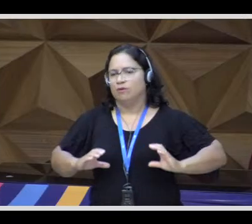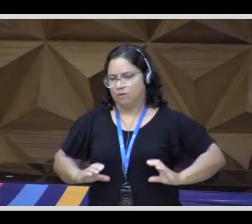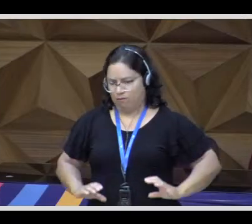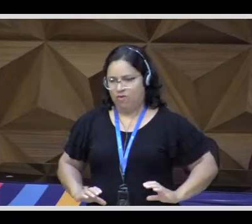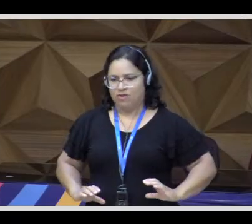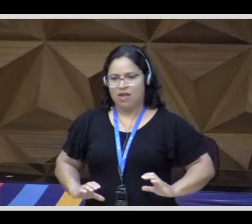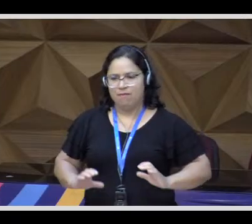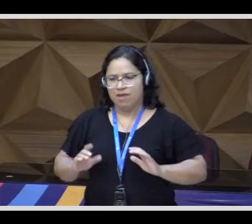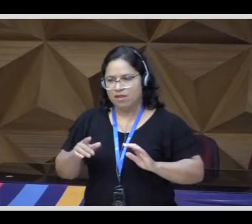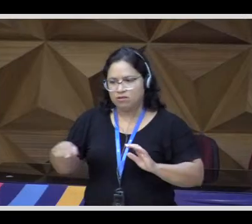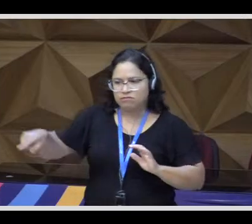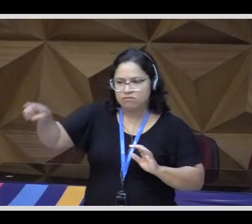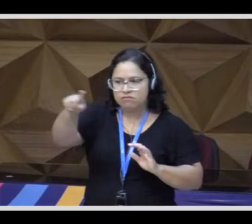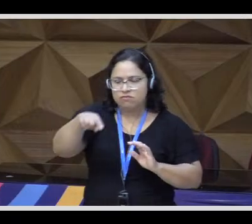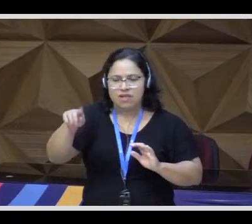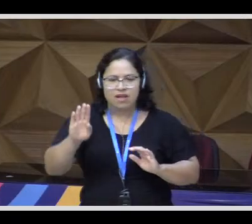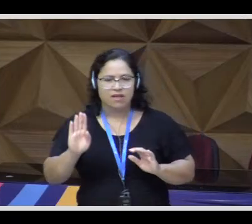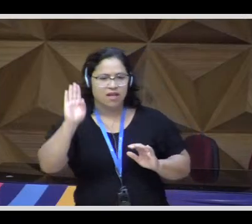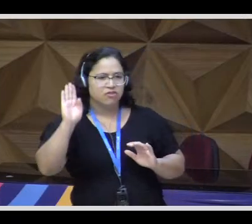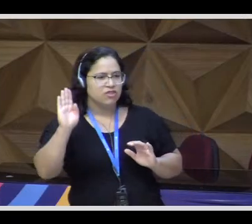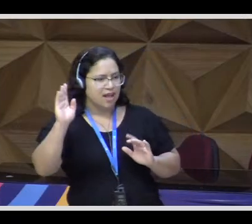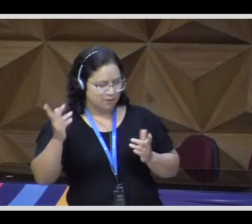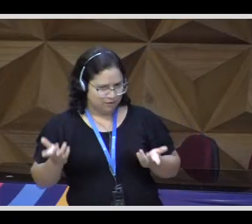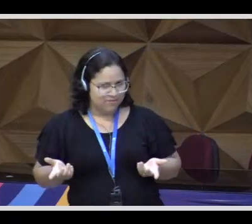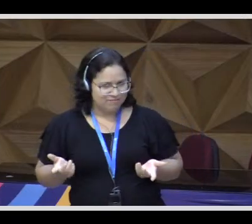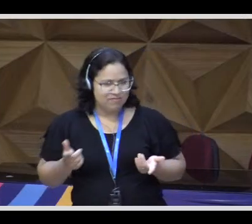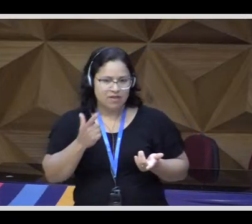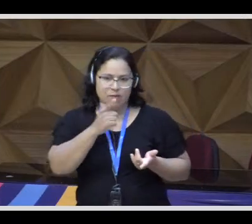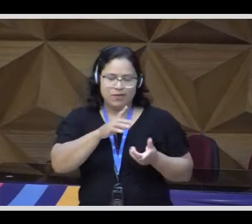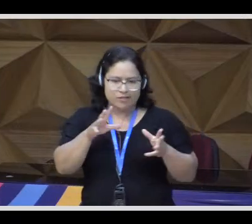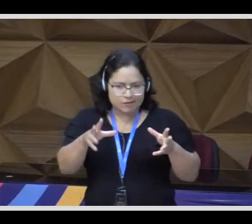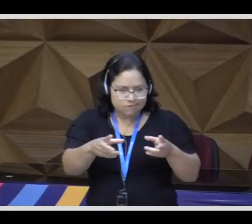are doing. So right here,